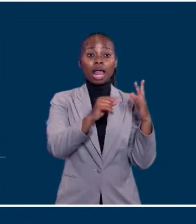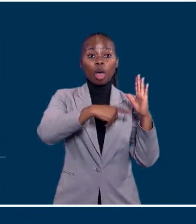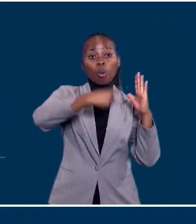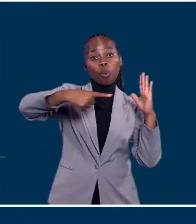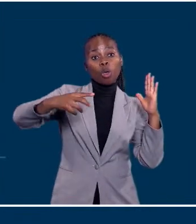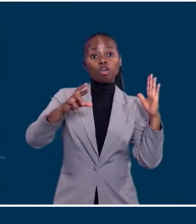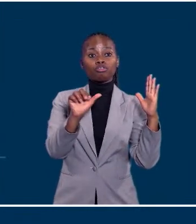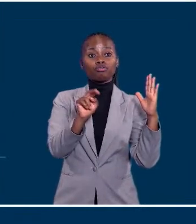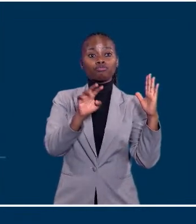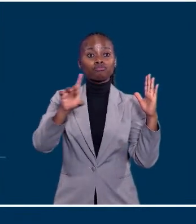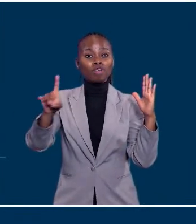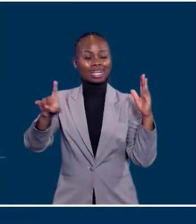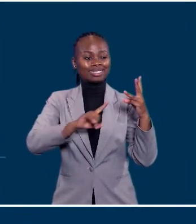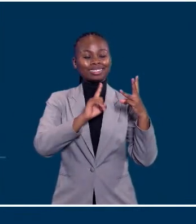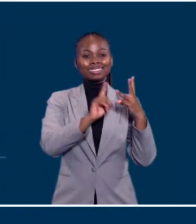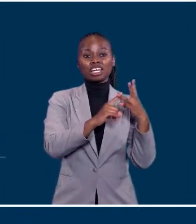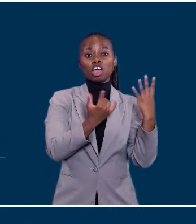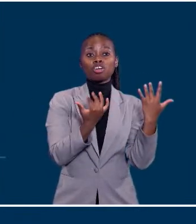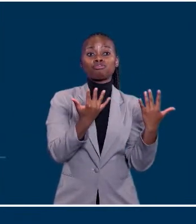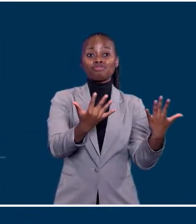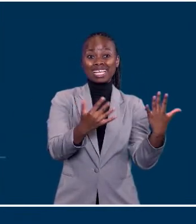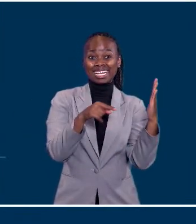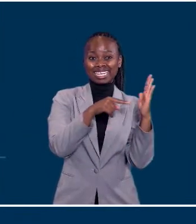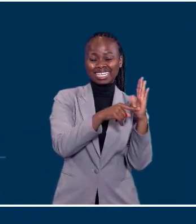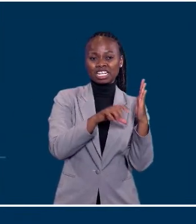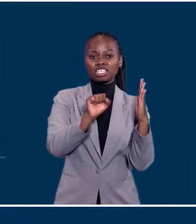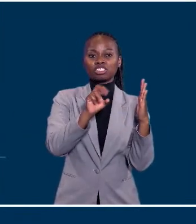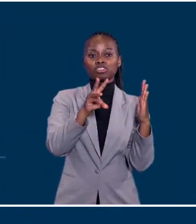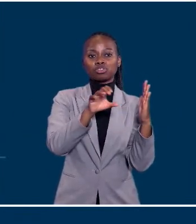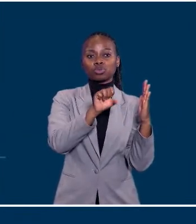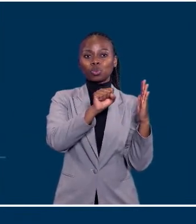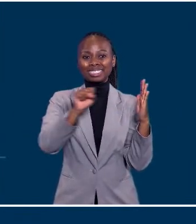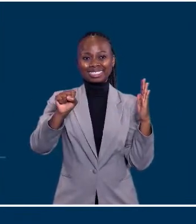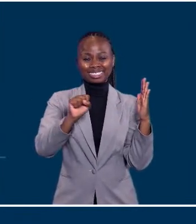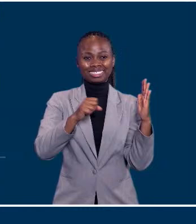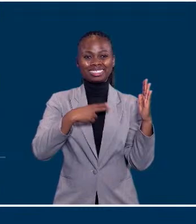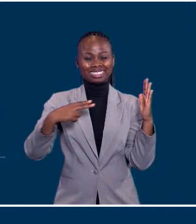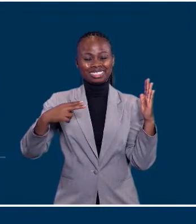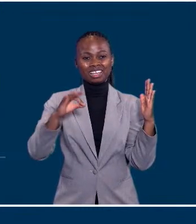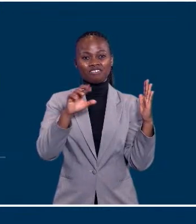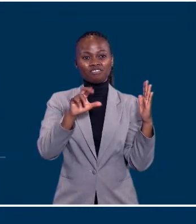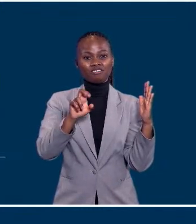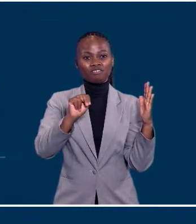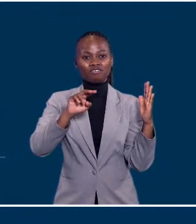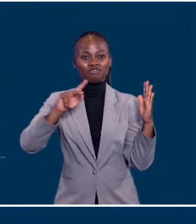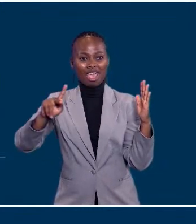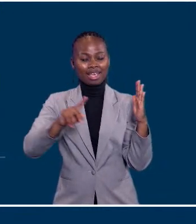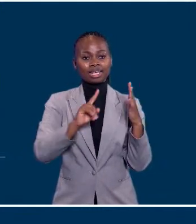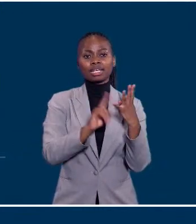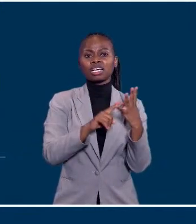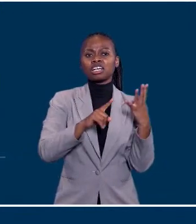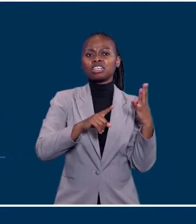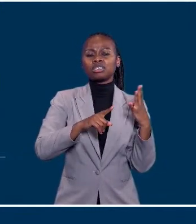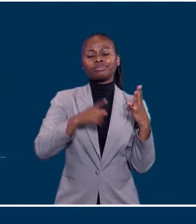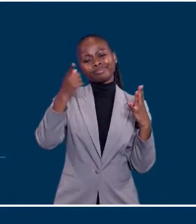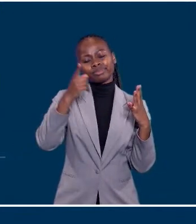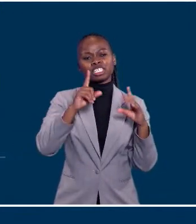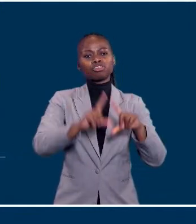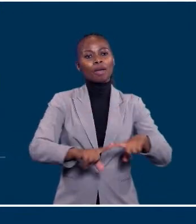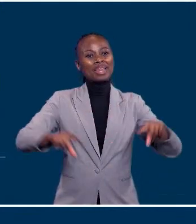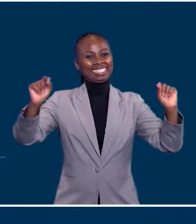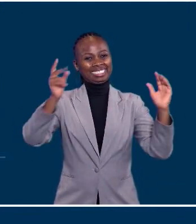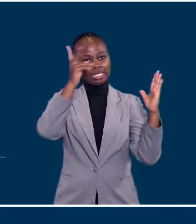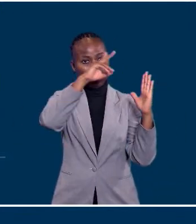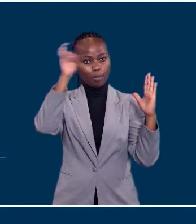got the Swiss franc in green, the euro in white, and the Japanese yen in blue. So as with this volatility, the dollar